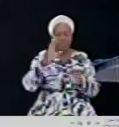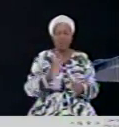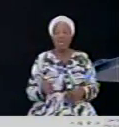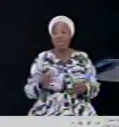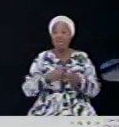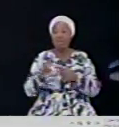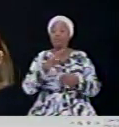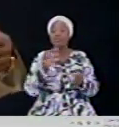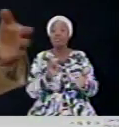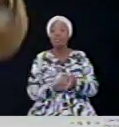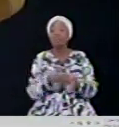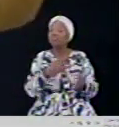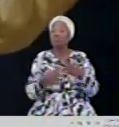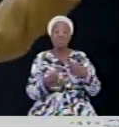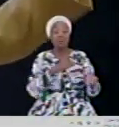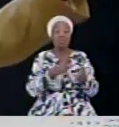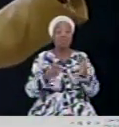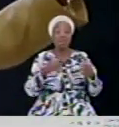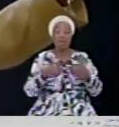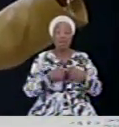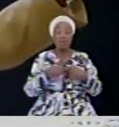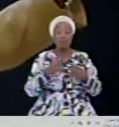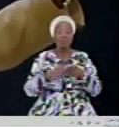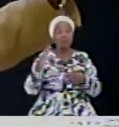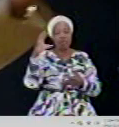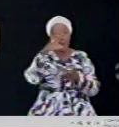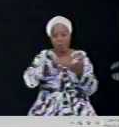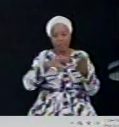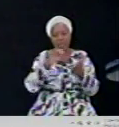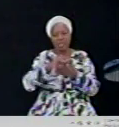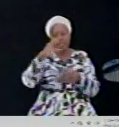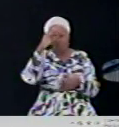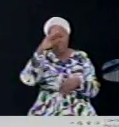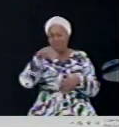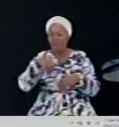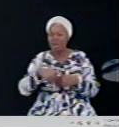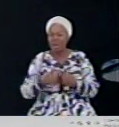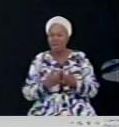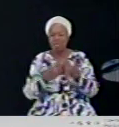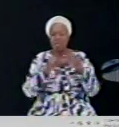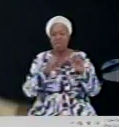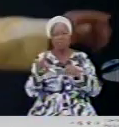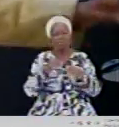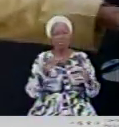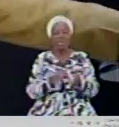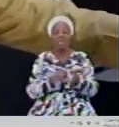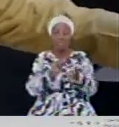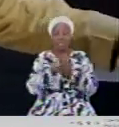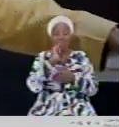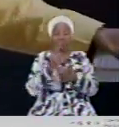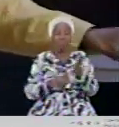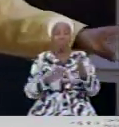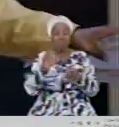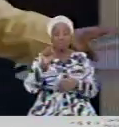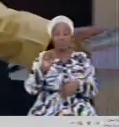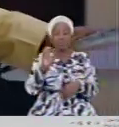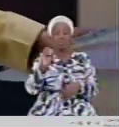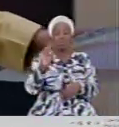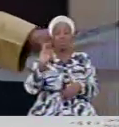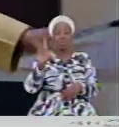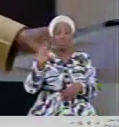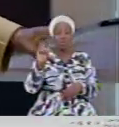whatever they use to confuse the man. How are you going to do that? Look, that's what Solomon did. It says, and